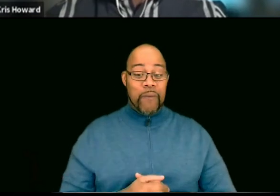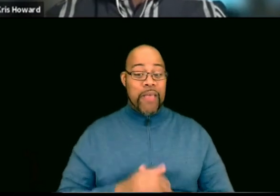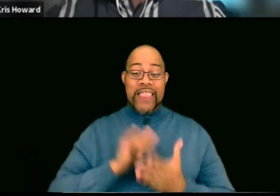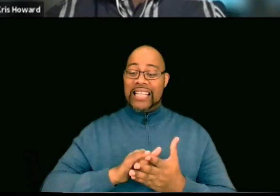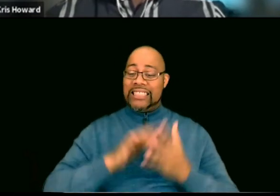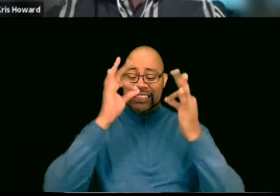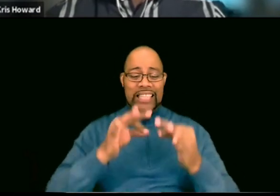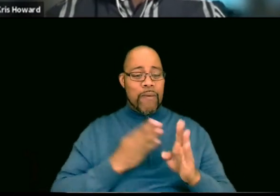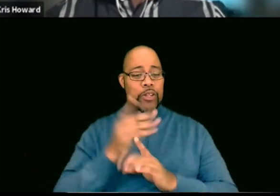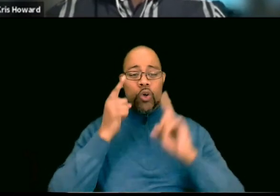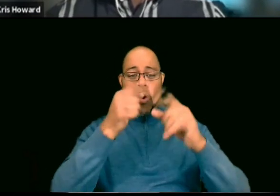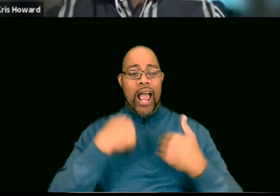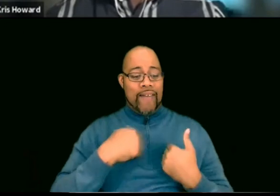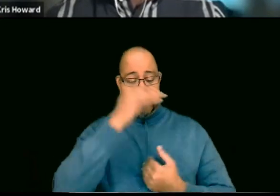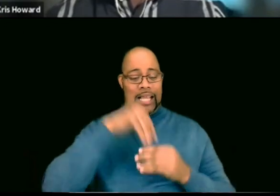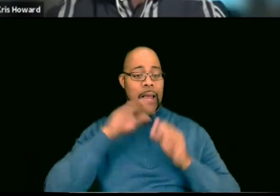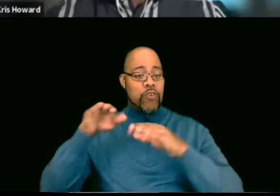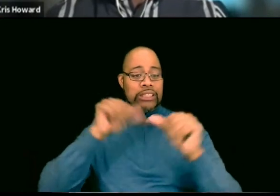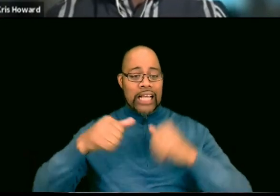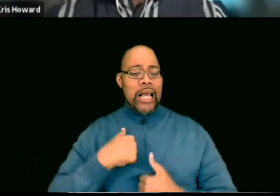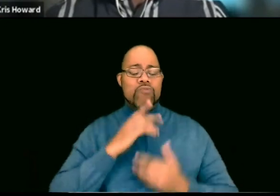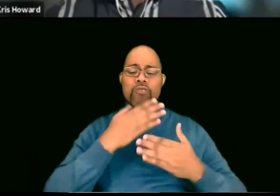That's it. Well, that's definitely a major goal we have here at Black